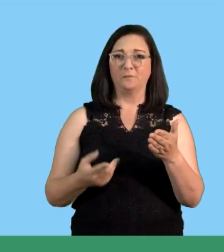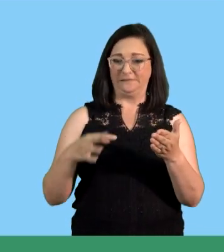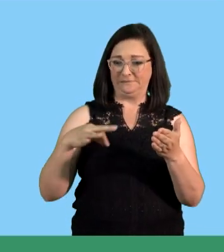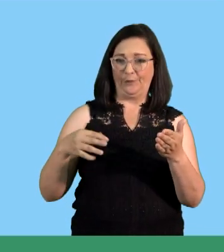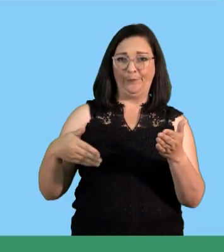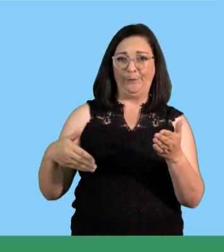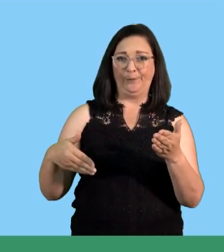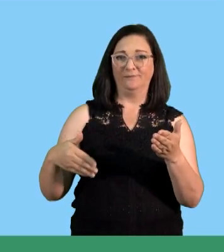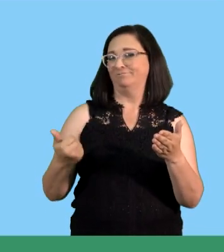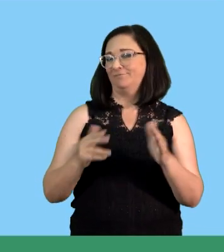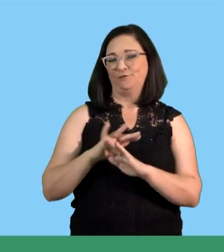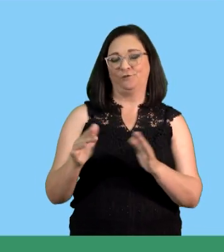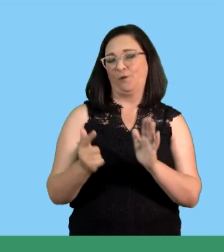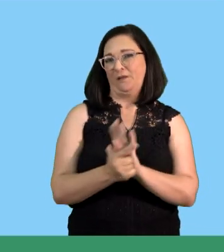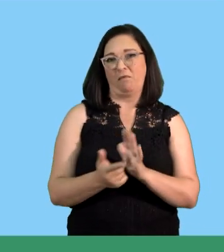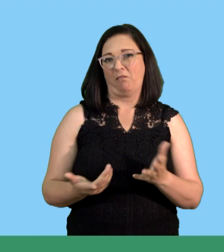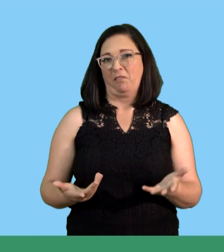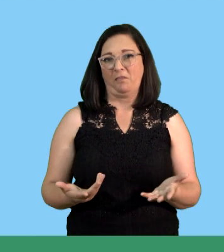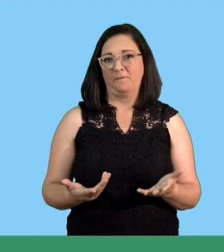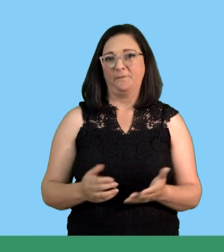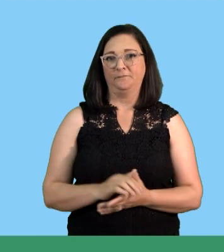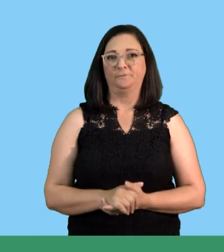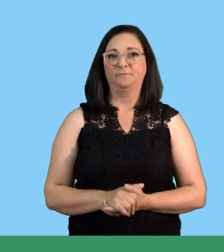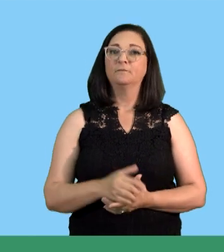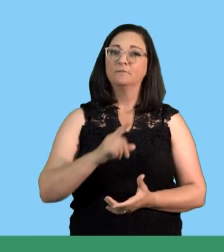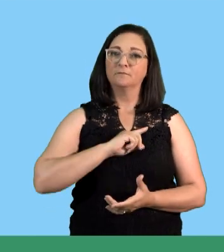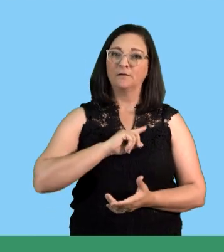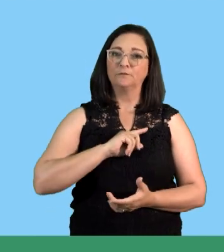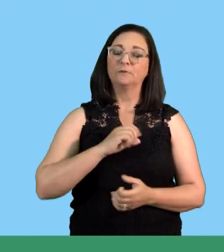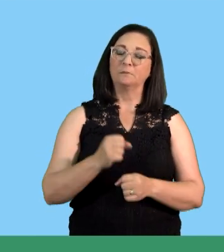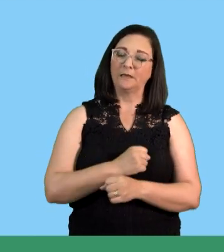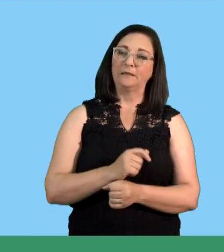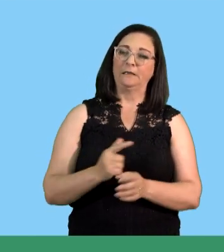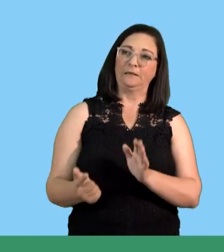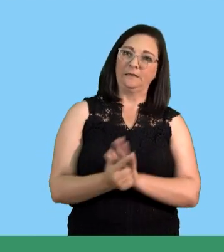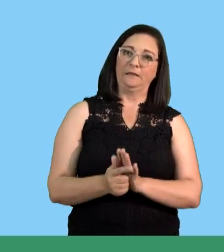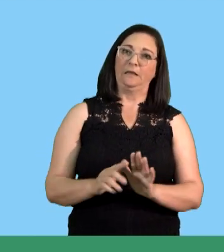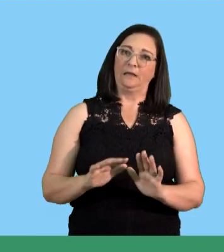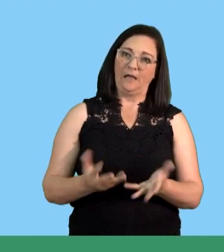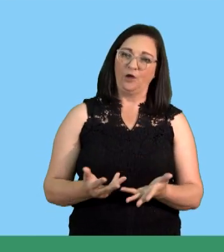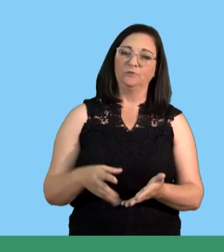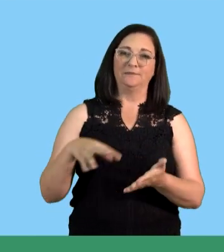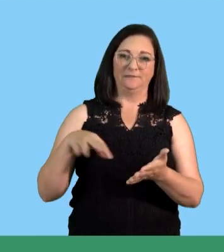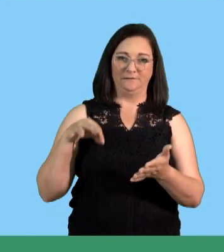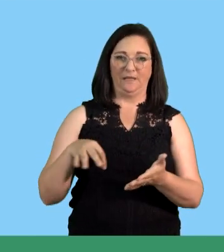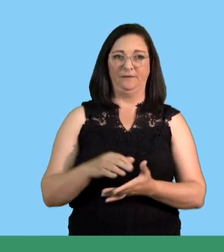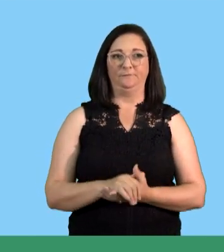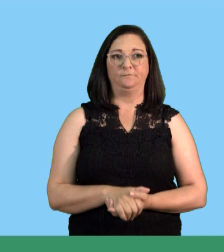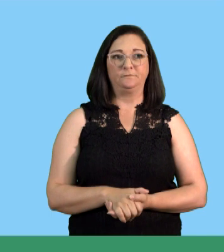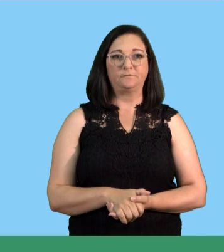the signatures are not there, then it's not legal. It's not legal. So these are the things, the legal requirements, what makes a contract to be